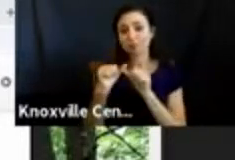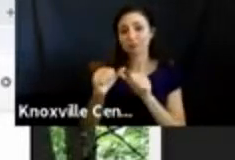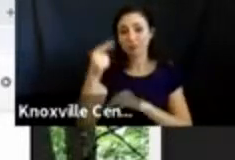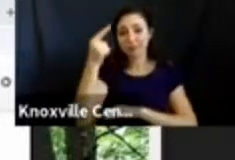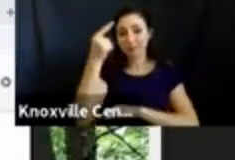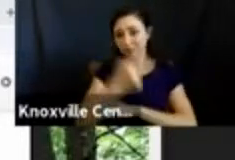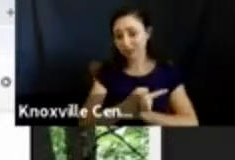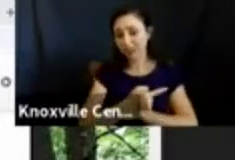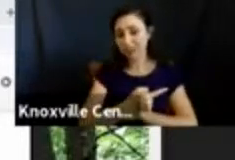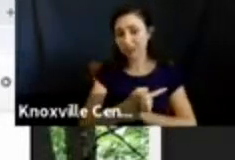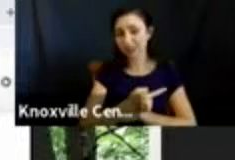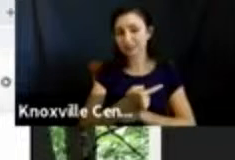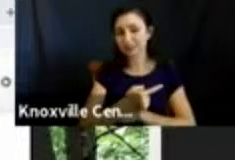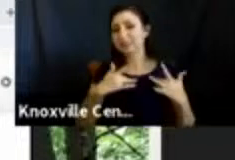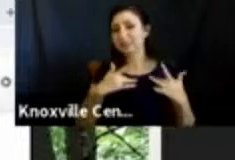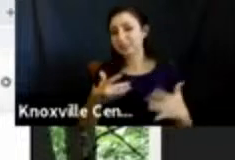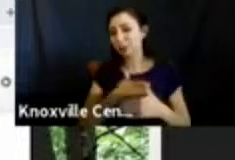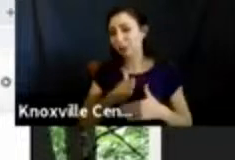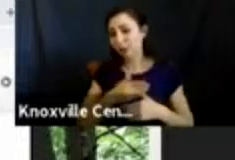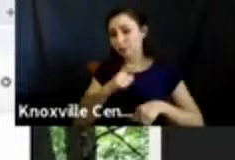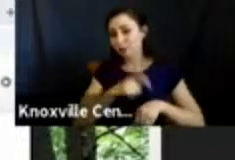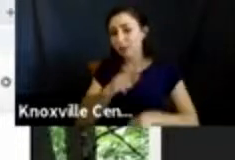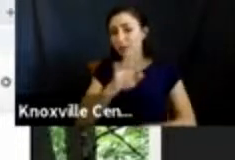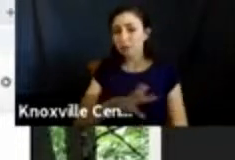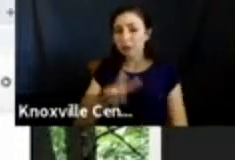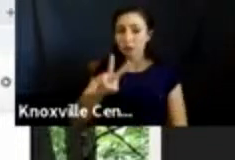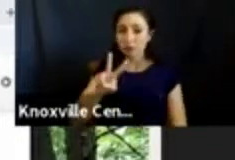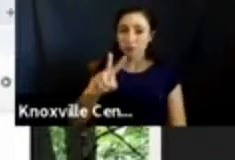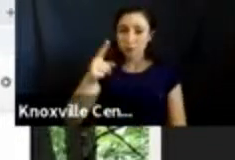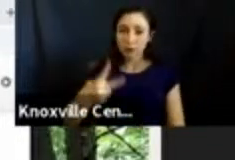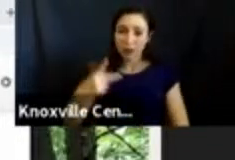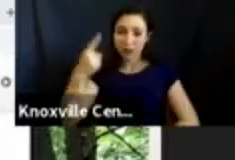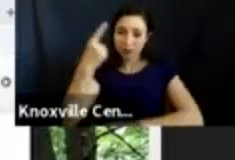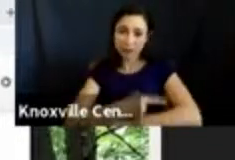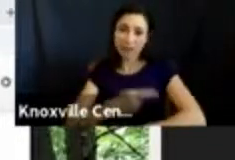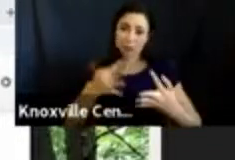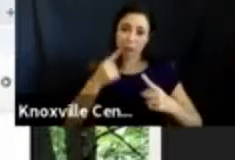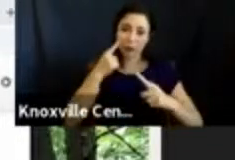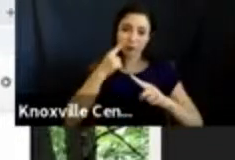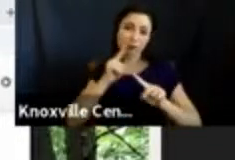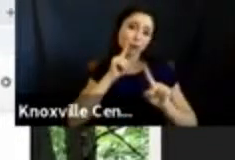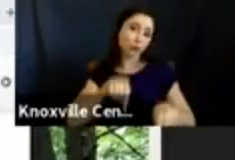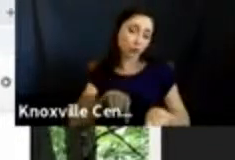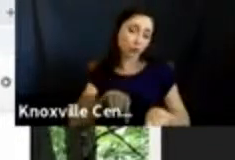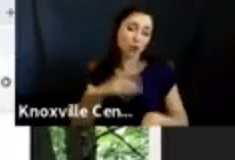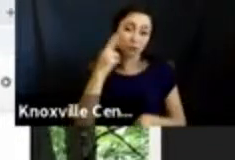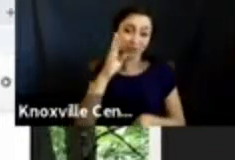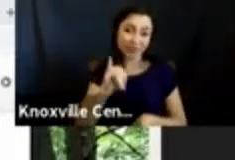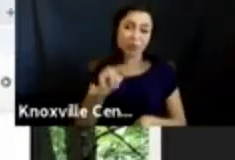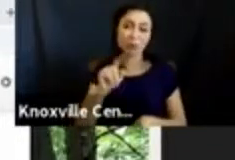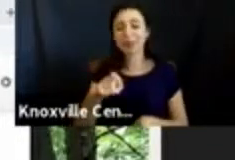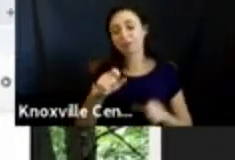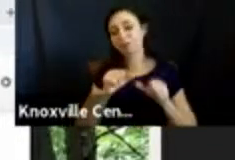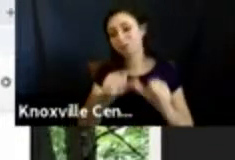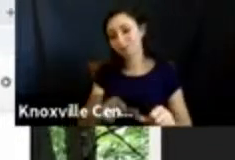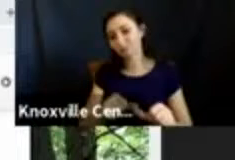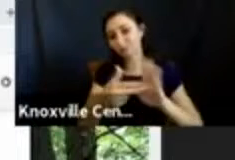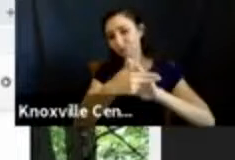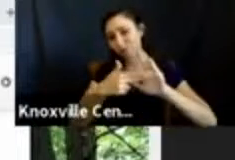average turnaround time remains consistent around 2.5 days. Because of these factors, we're continue to have this benchmark at